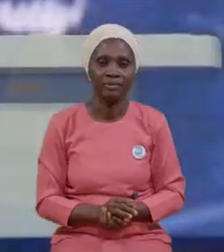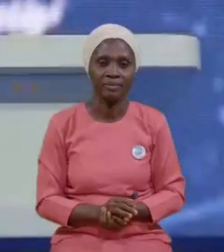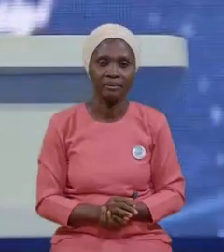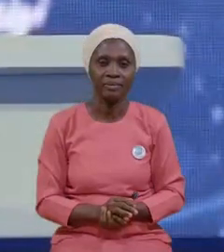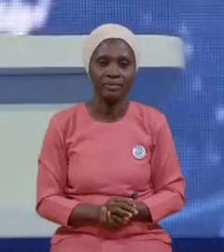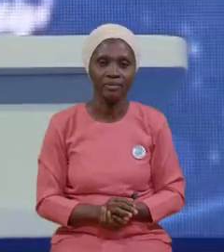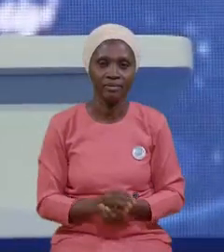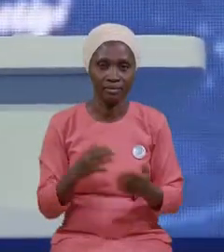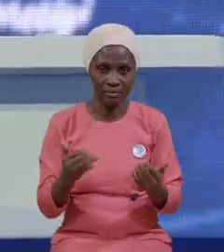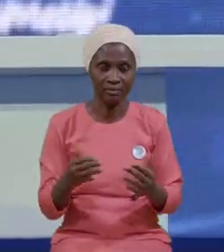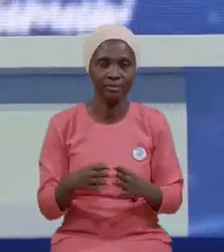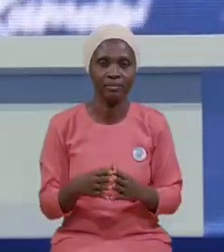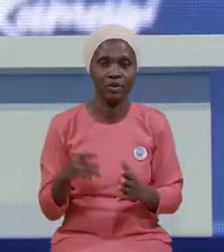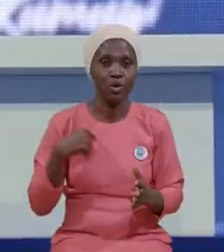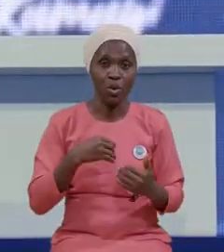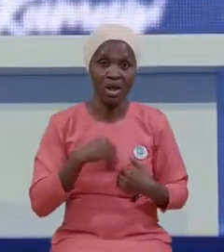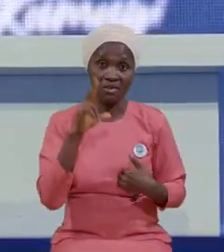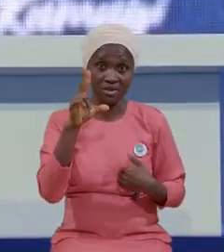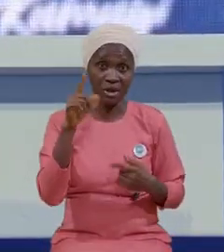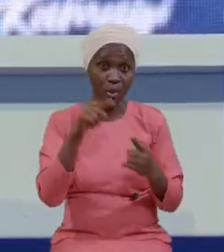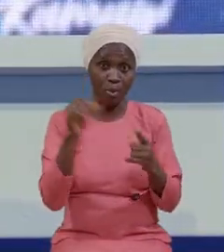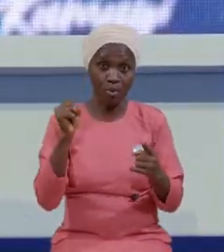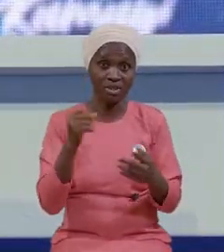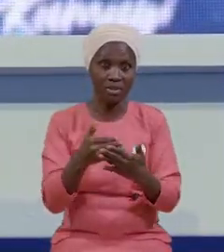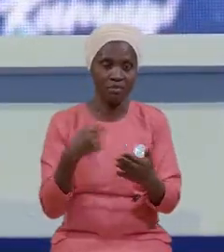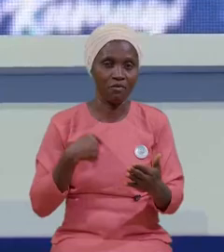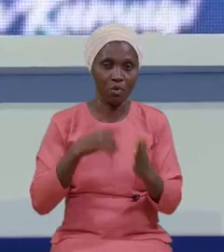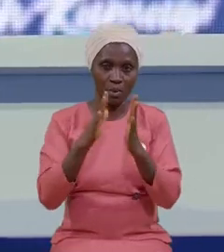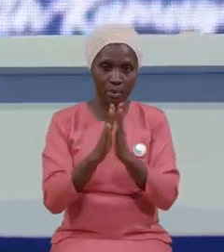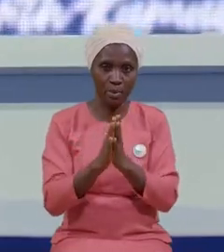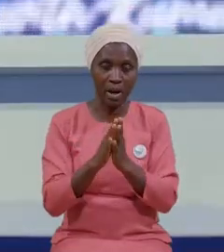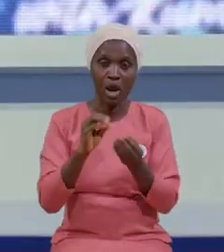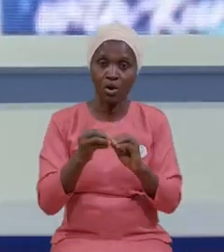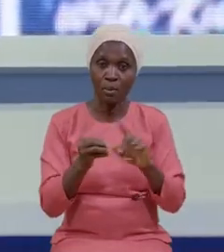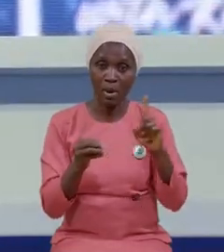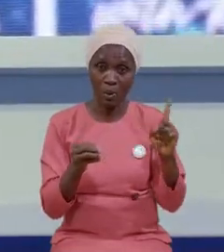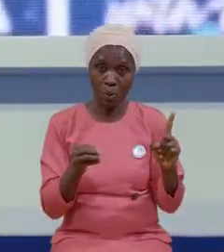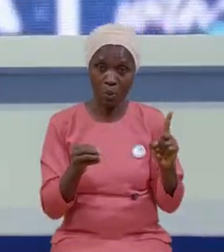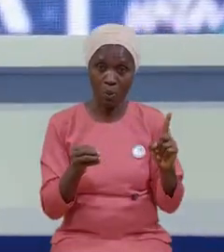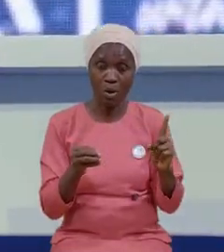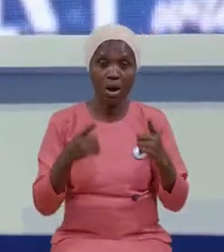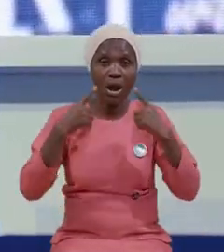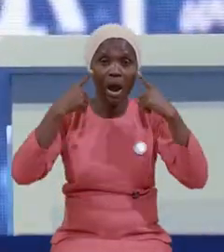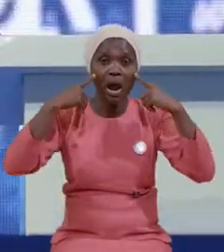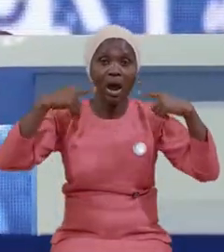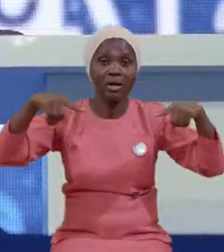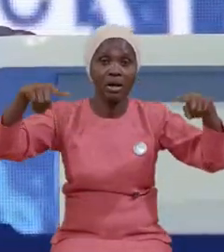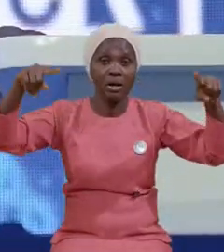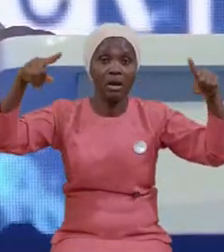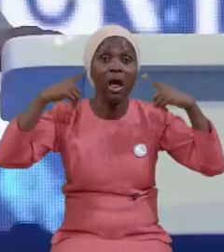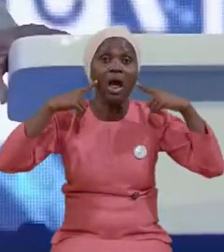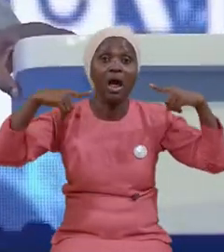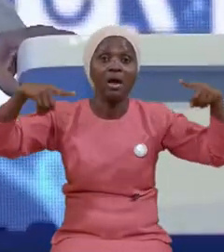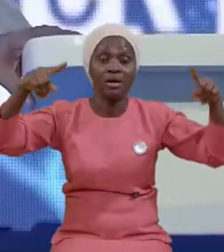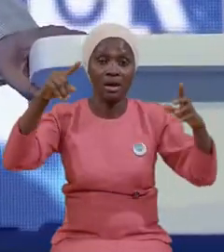We're looking at three things before we pray. Number one, announcing the good news